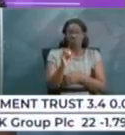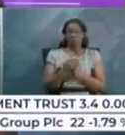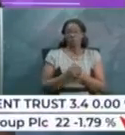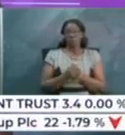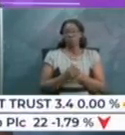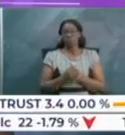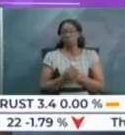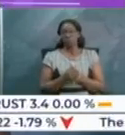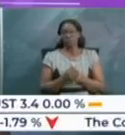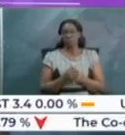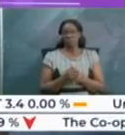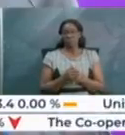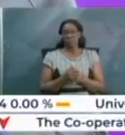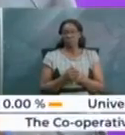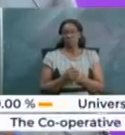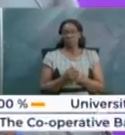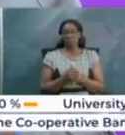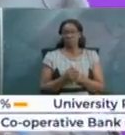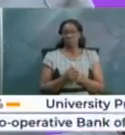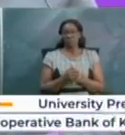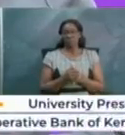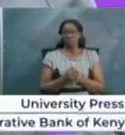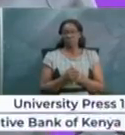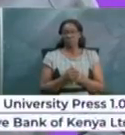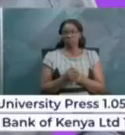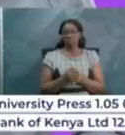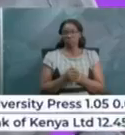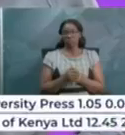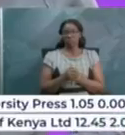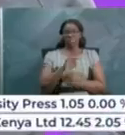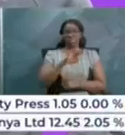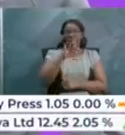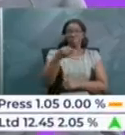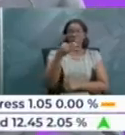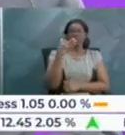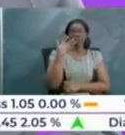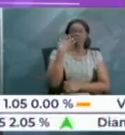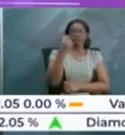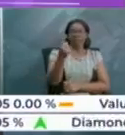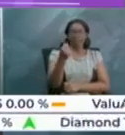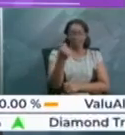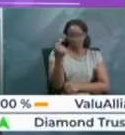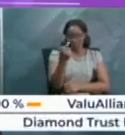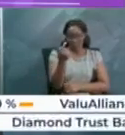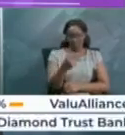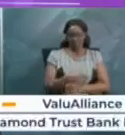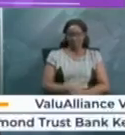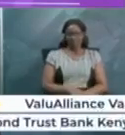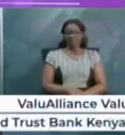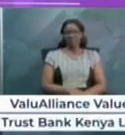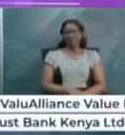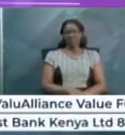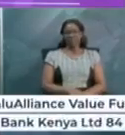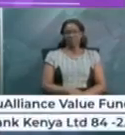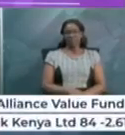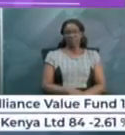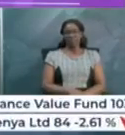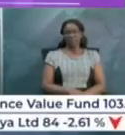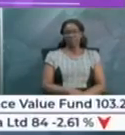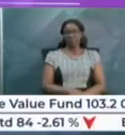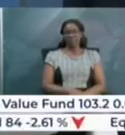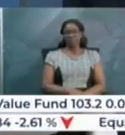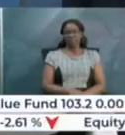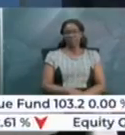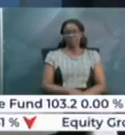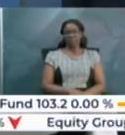SOKO. What's the price for? the price on SOKO is actually at 3,500. Wow, 3,500. Yeah, and we have only for a smartwatch like that. 5